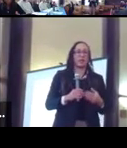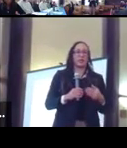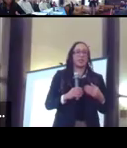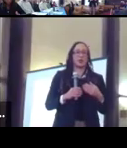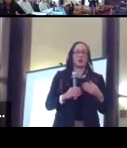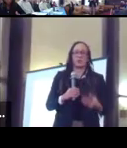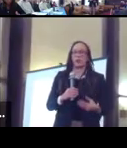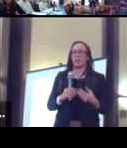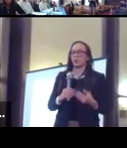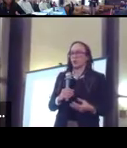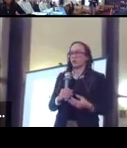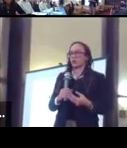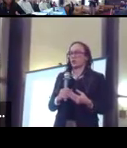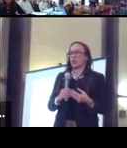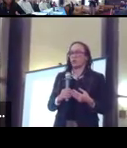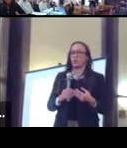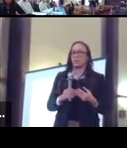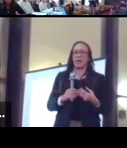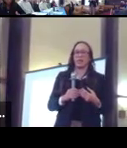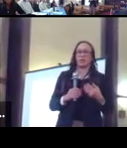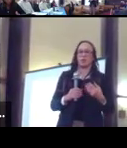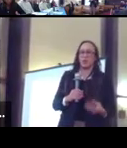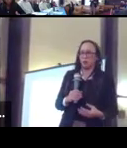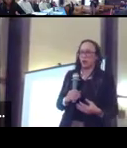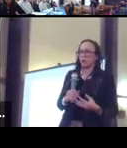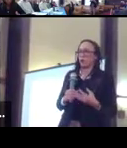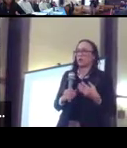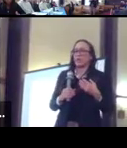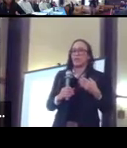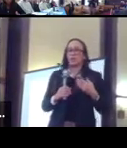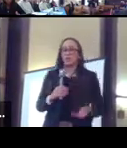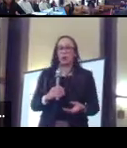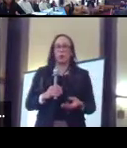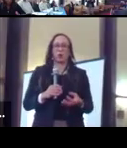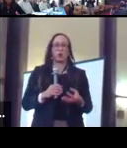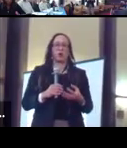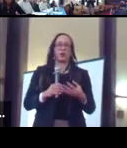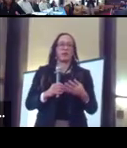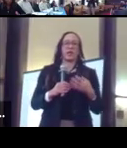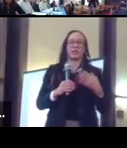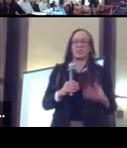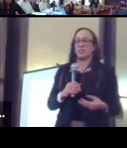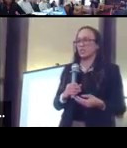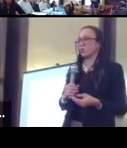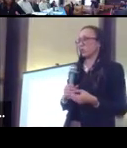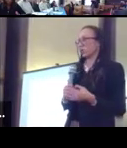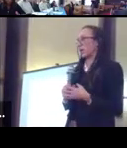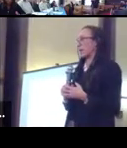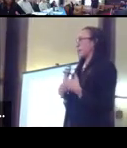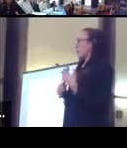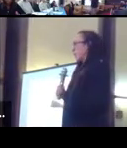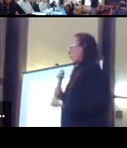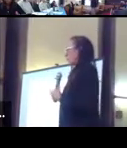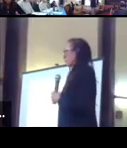hope that, you know, this plan is one of those documents that can be a framework, can be replicable, and that can continue